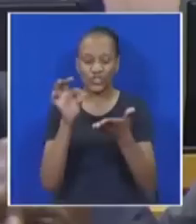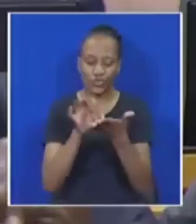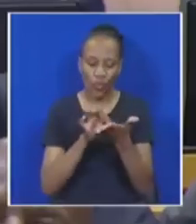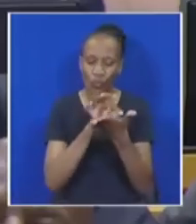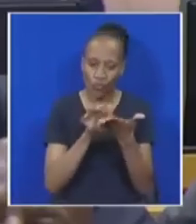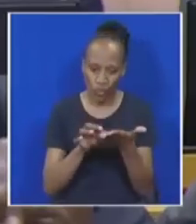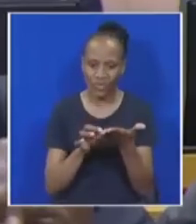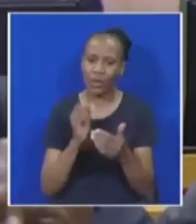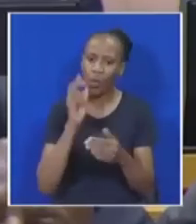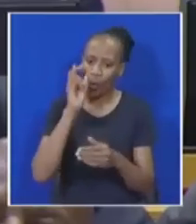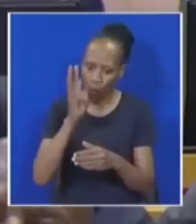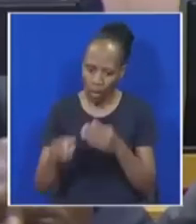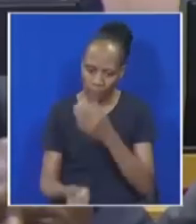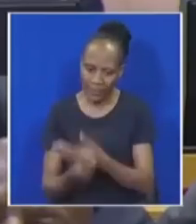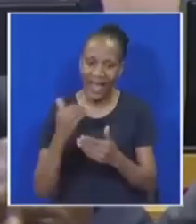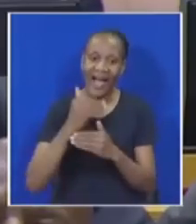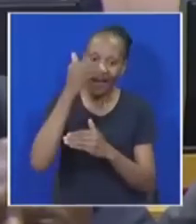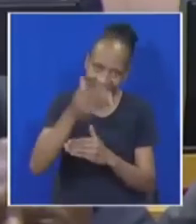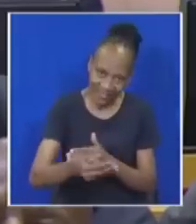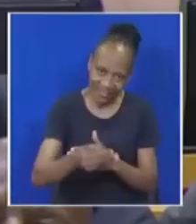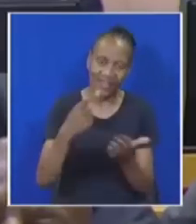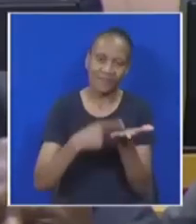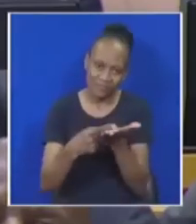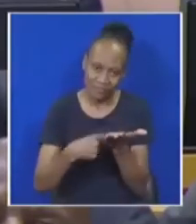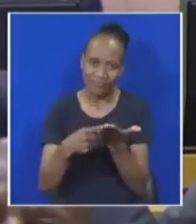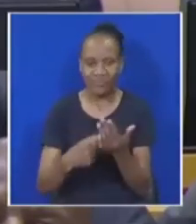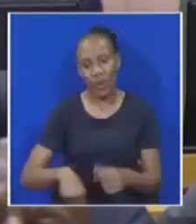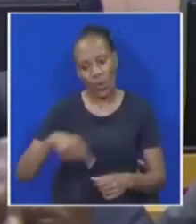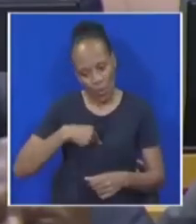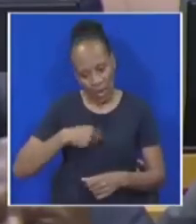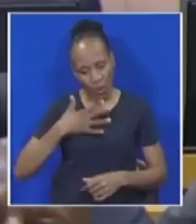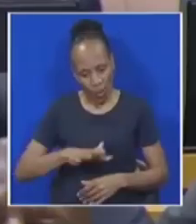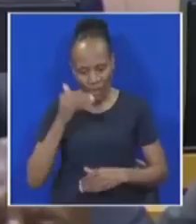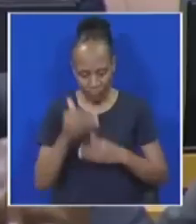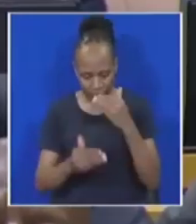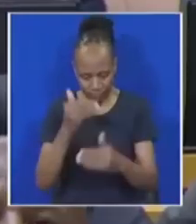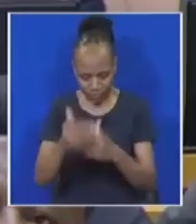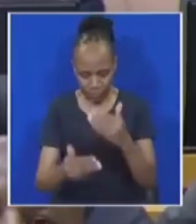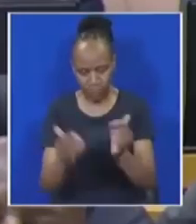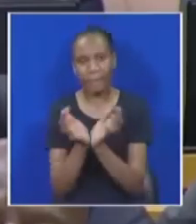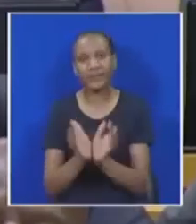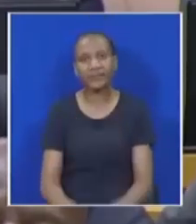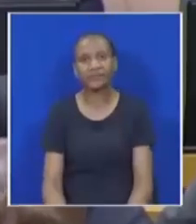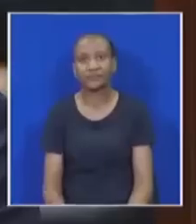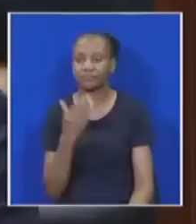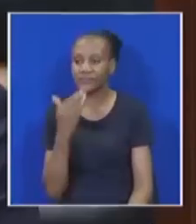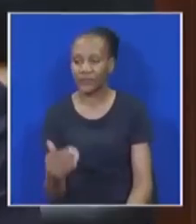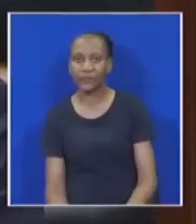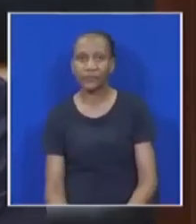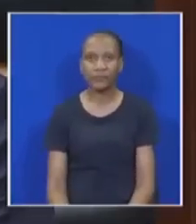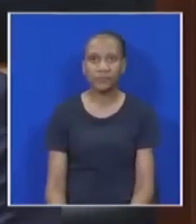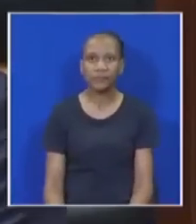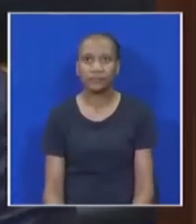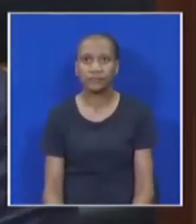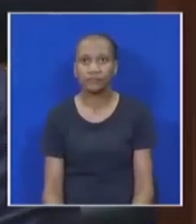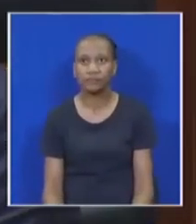arises after we have debated. We would like to proceed with the business of the day. Thank you. Thank you. We'll do that.